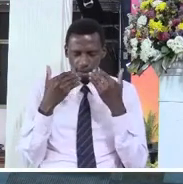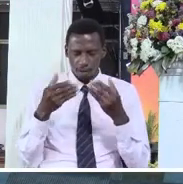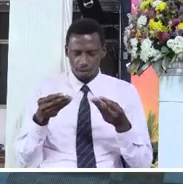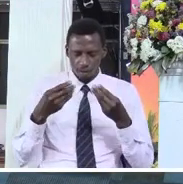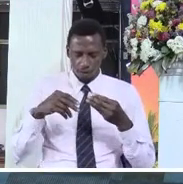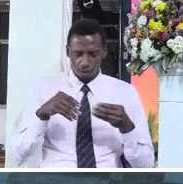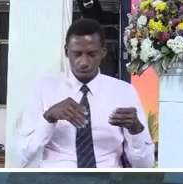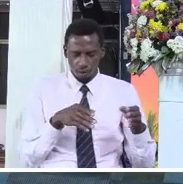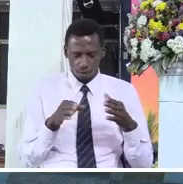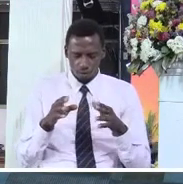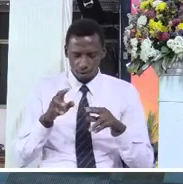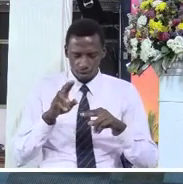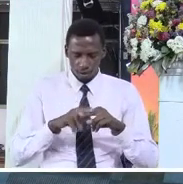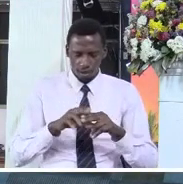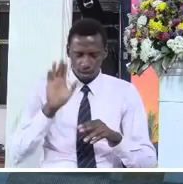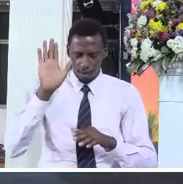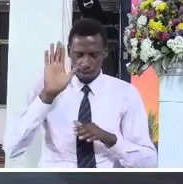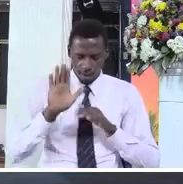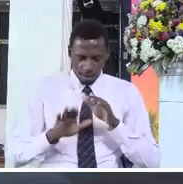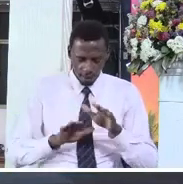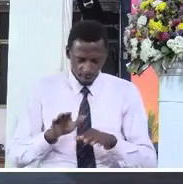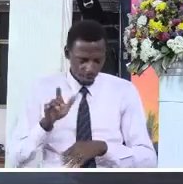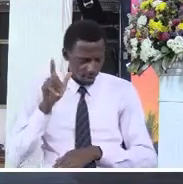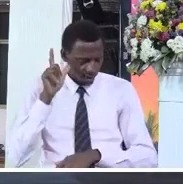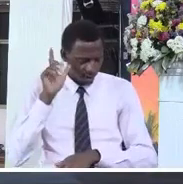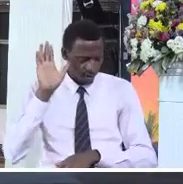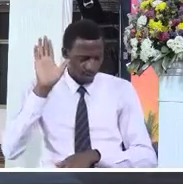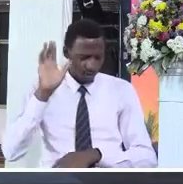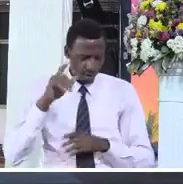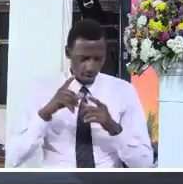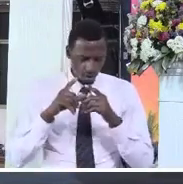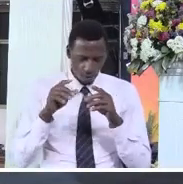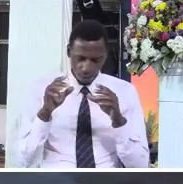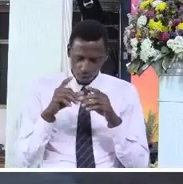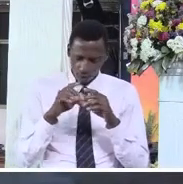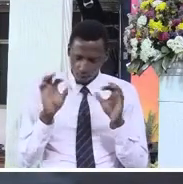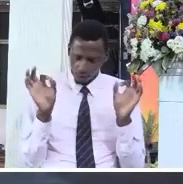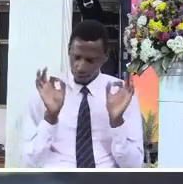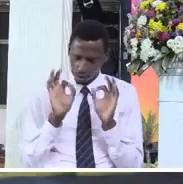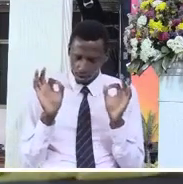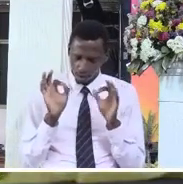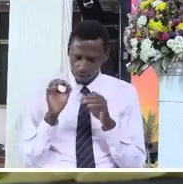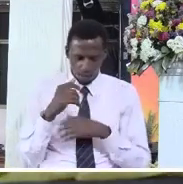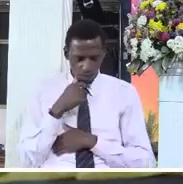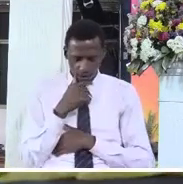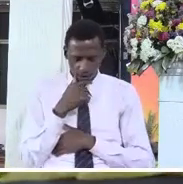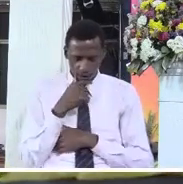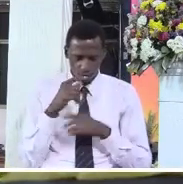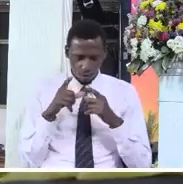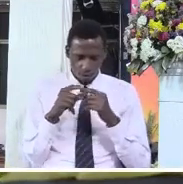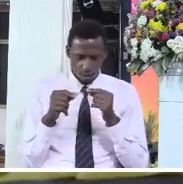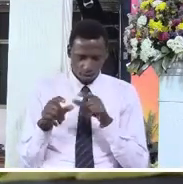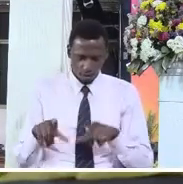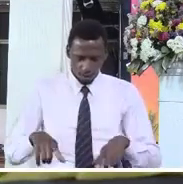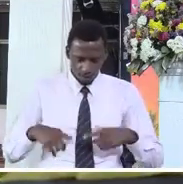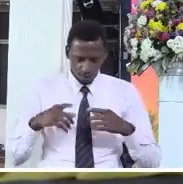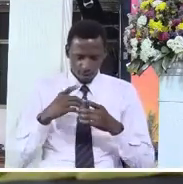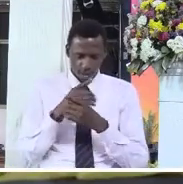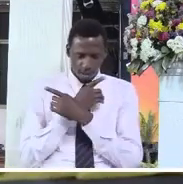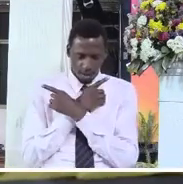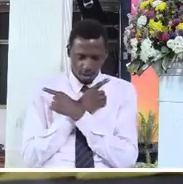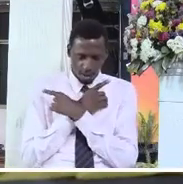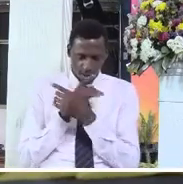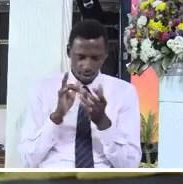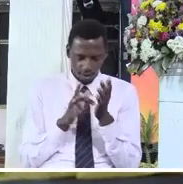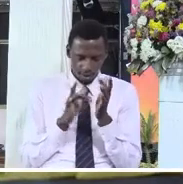privilege of sitting at your feet and listening to your wonderful words of life. Dear Jesus, thank you for giving us a